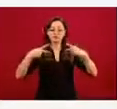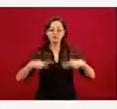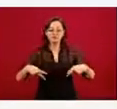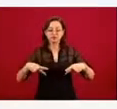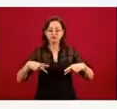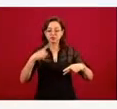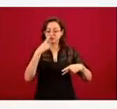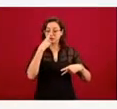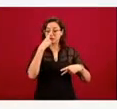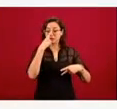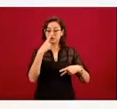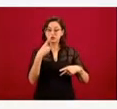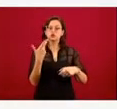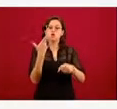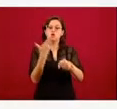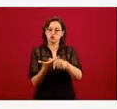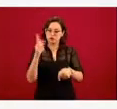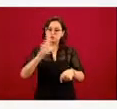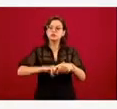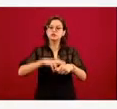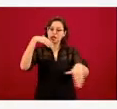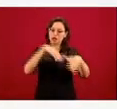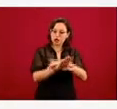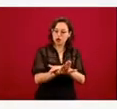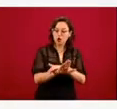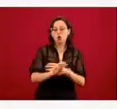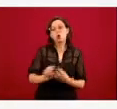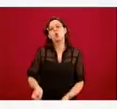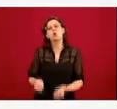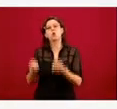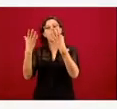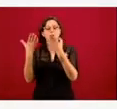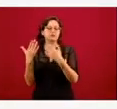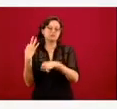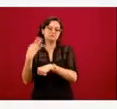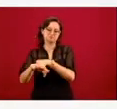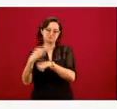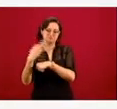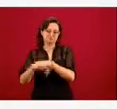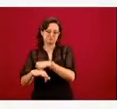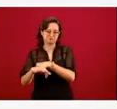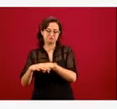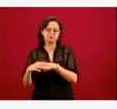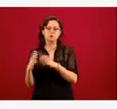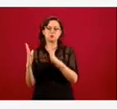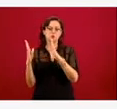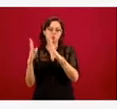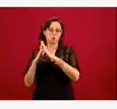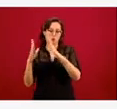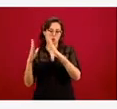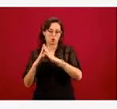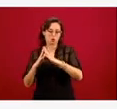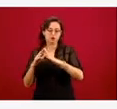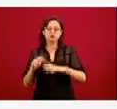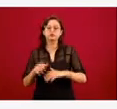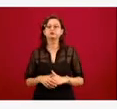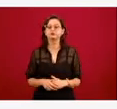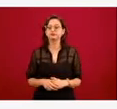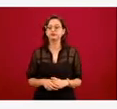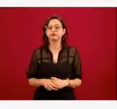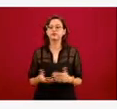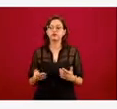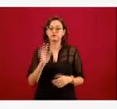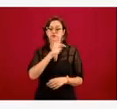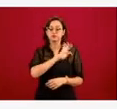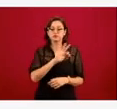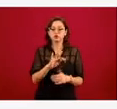inpatients and outpatients between per age group. So as you know, the inpatients are